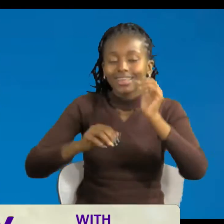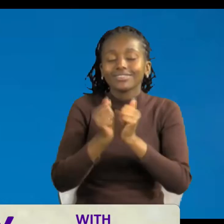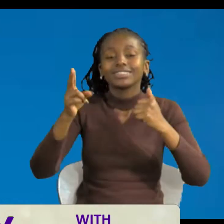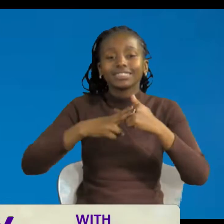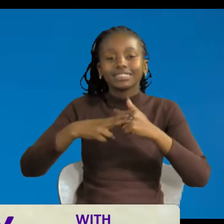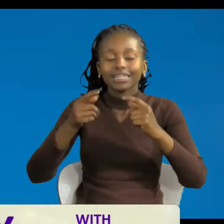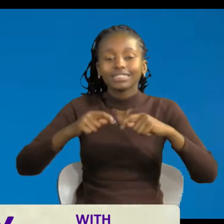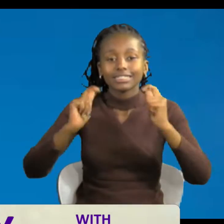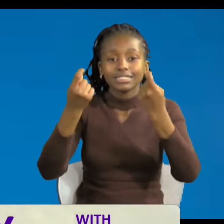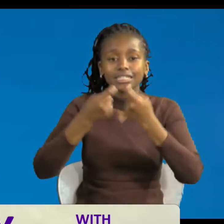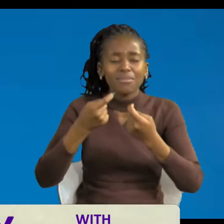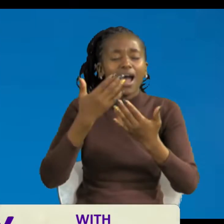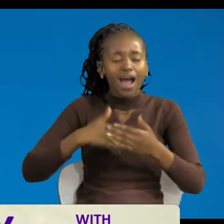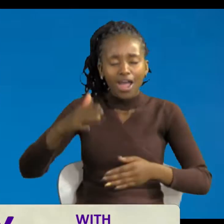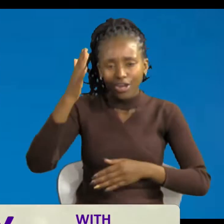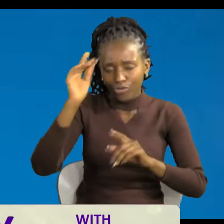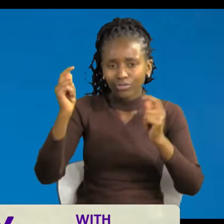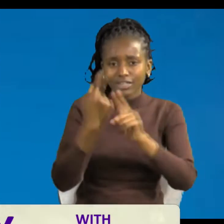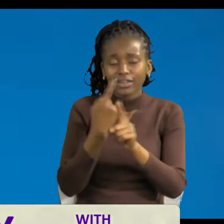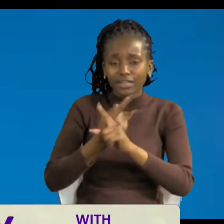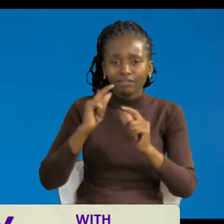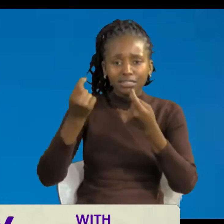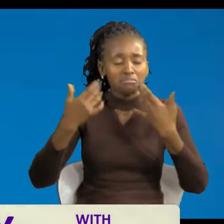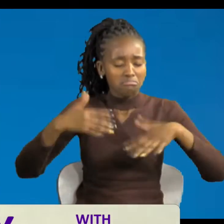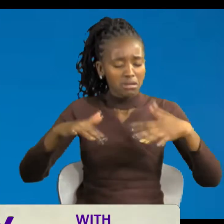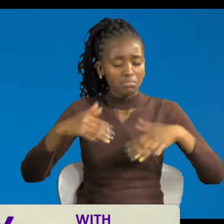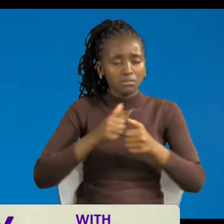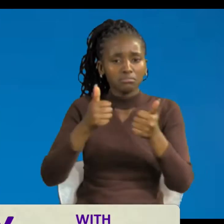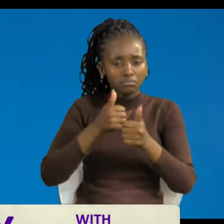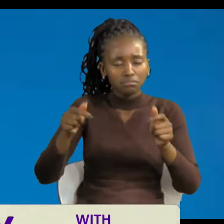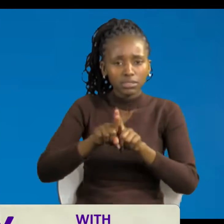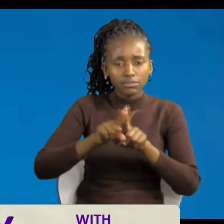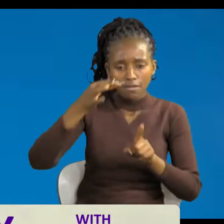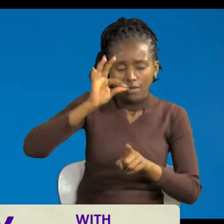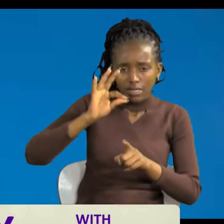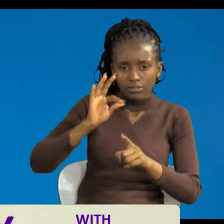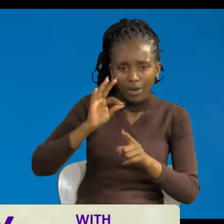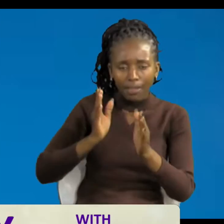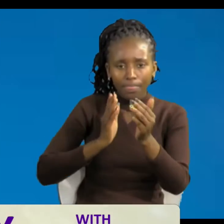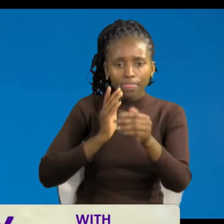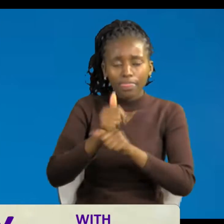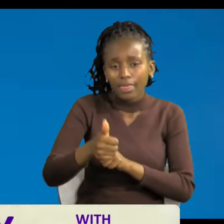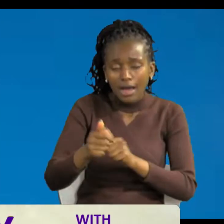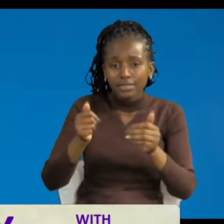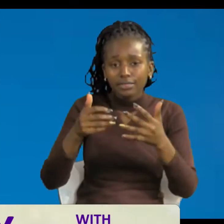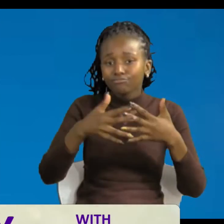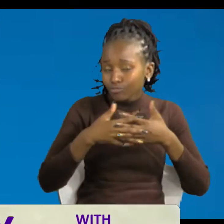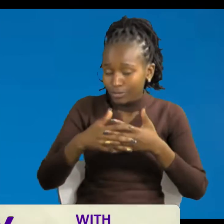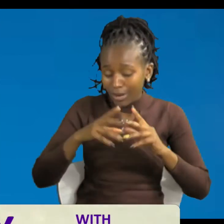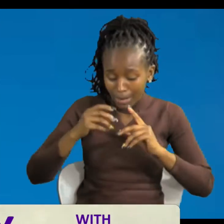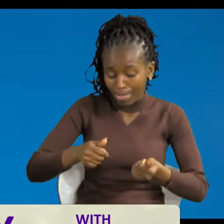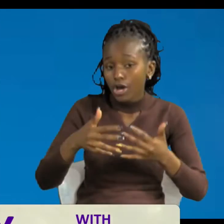good, teams have been registering positive performances. We have the likes of France, who got past United States to make the round of 16,